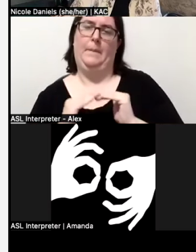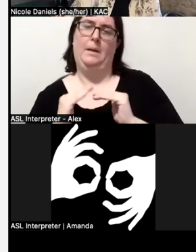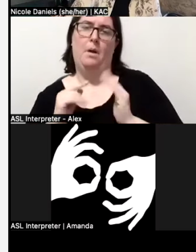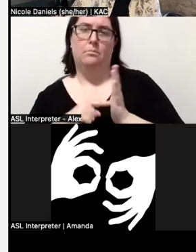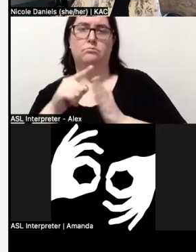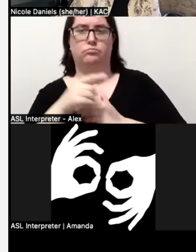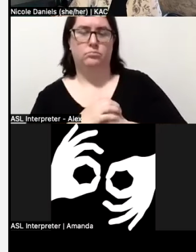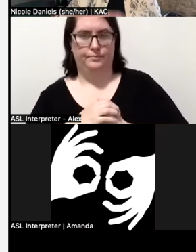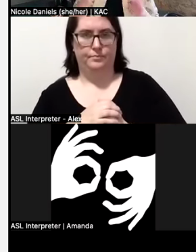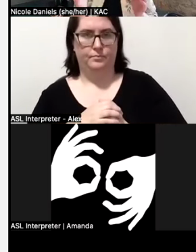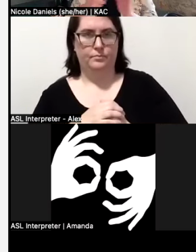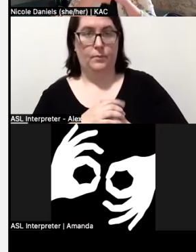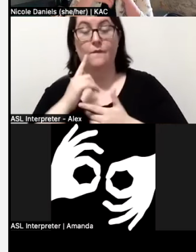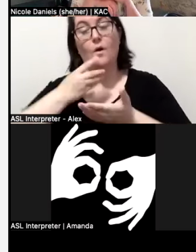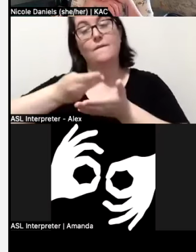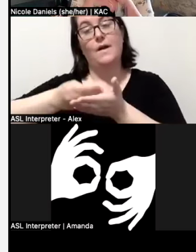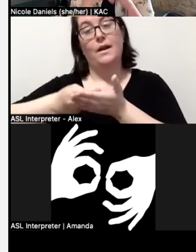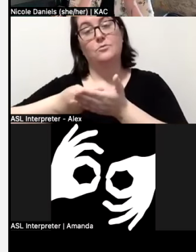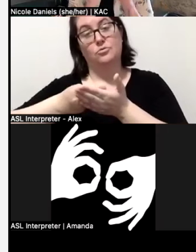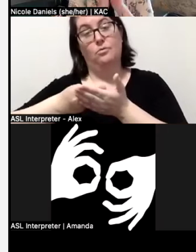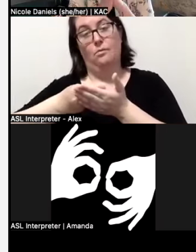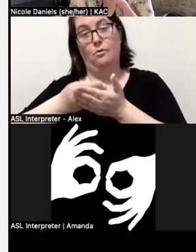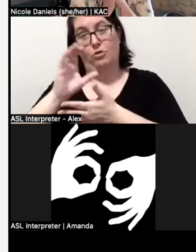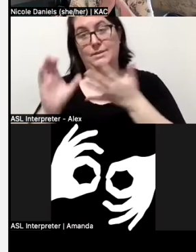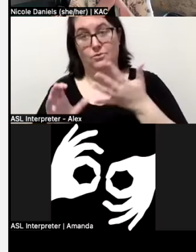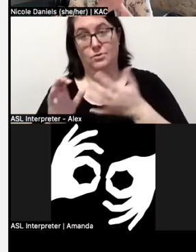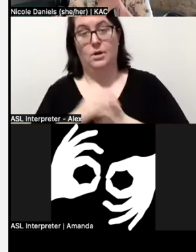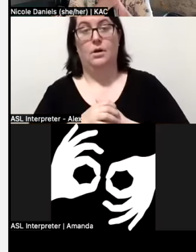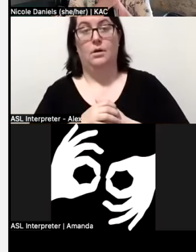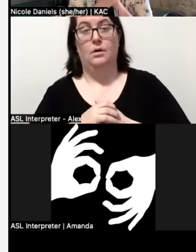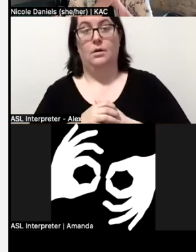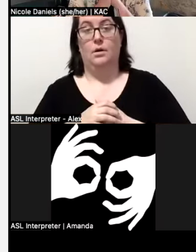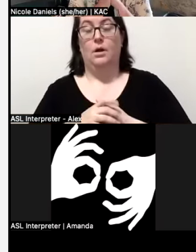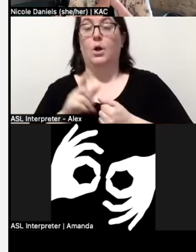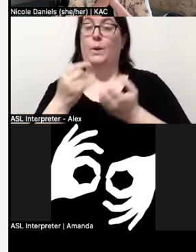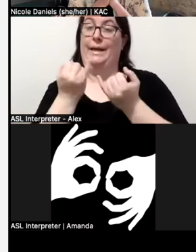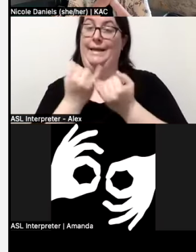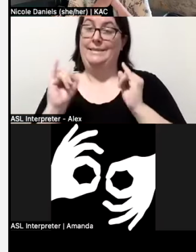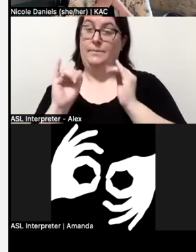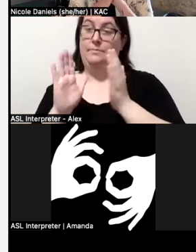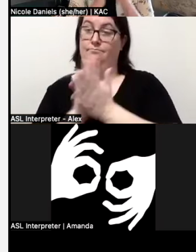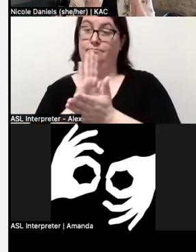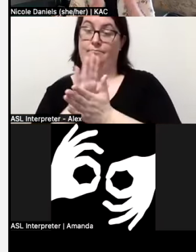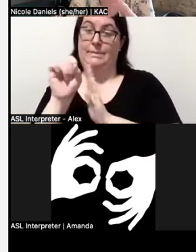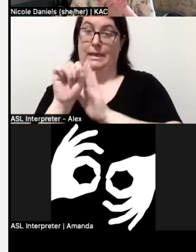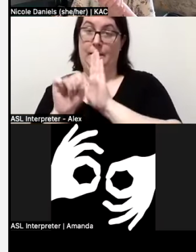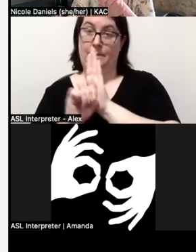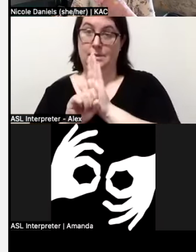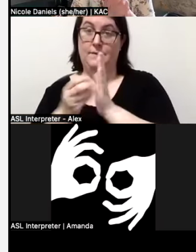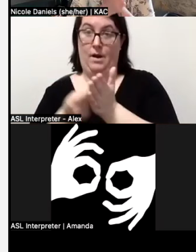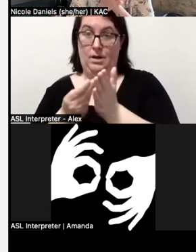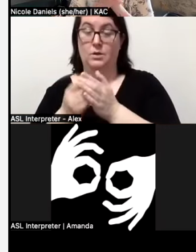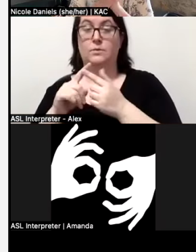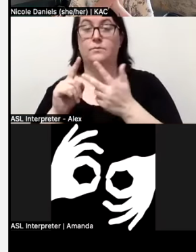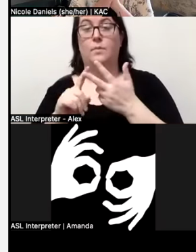In terms of financial eligibility criteria, you need to have independently prepared financial statements. They have to be signed